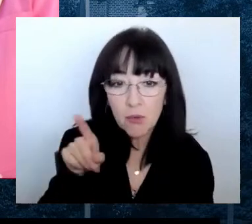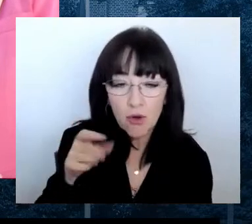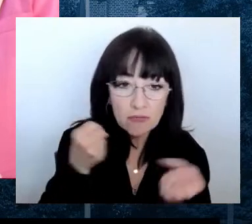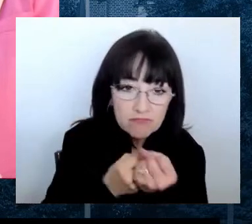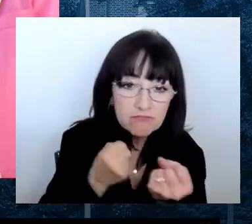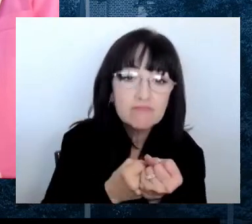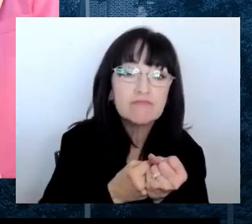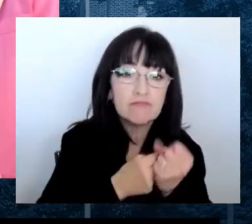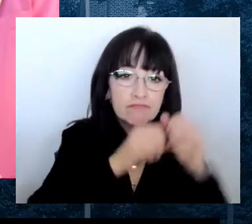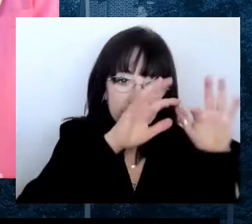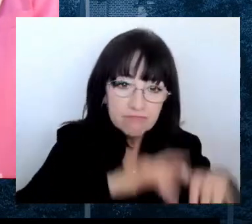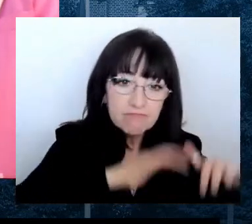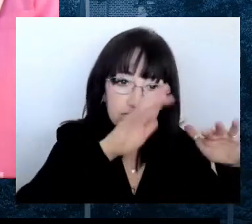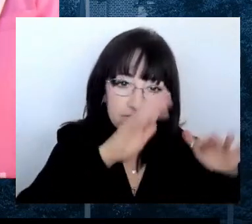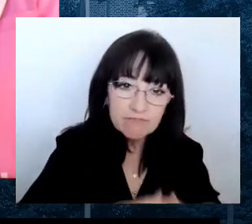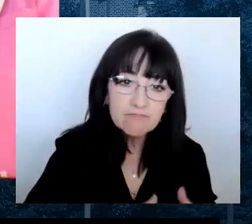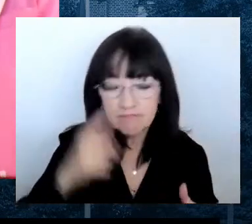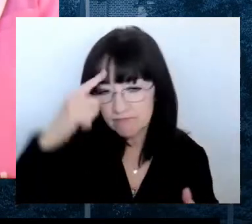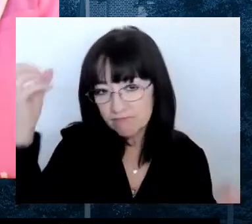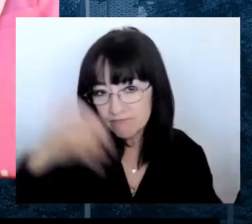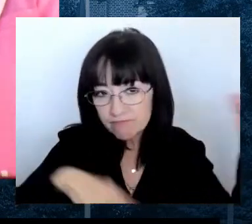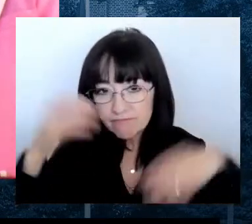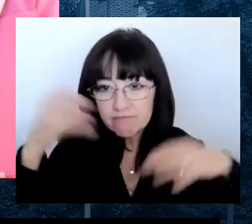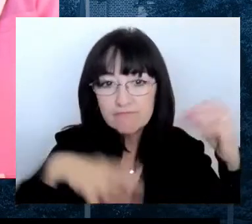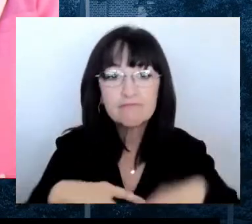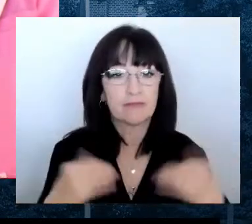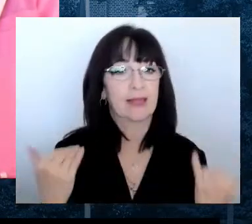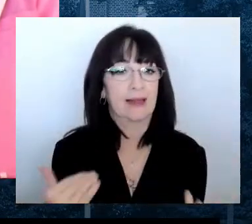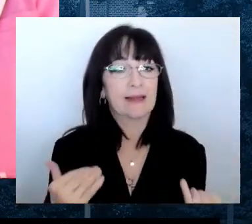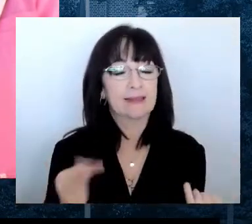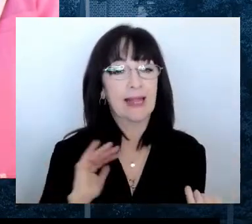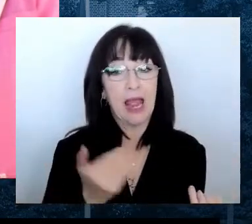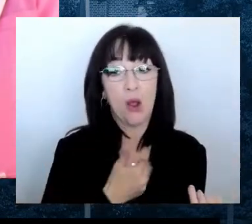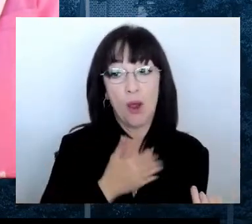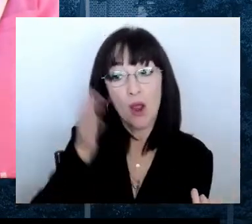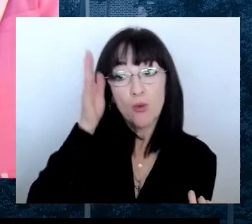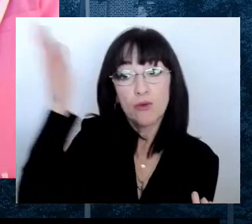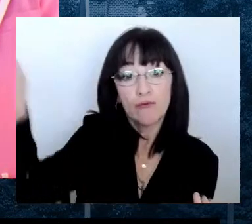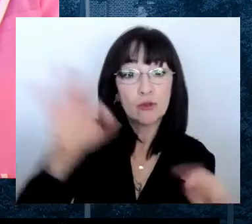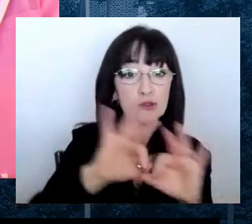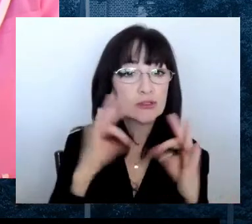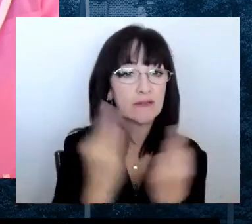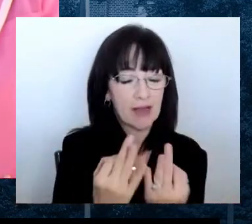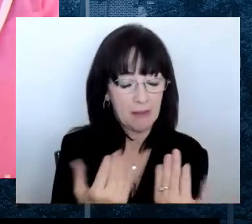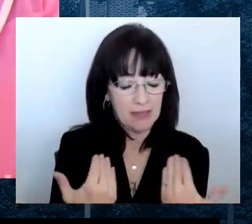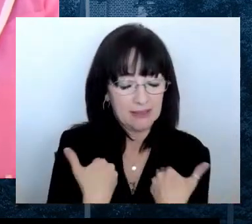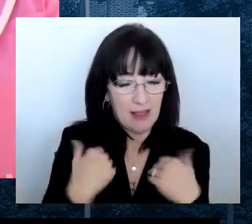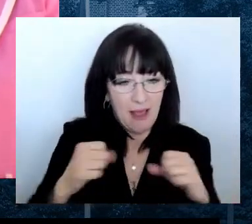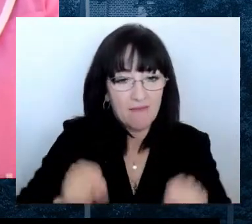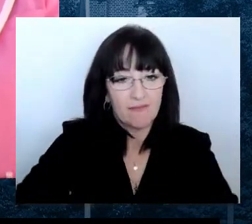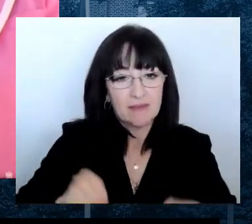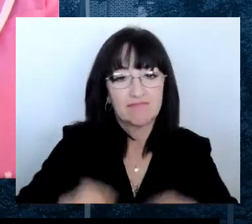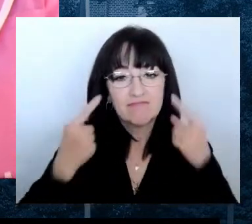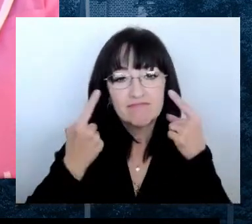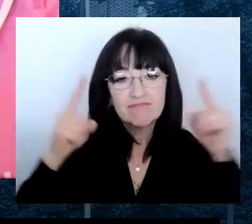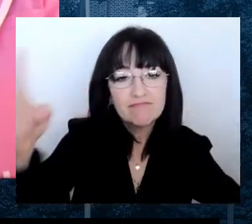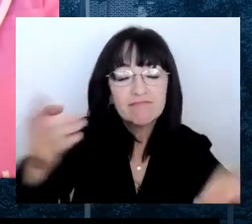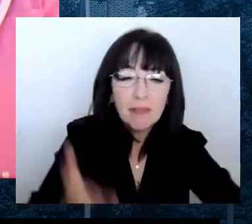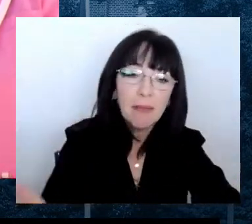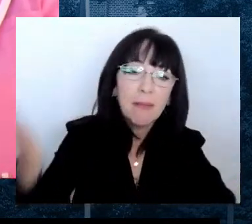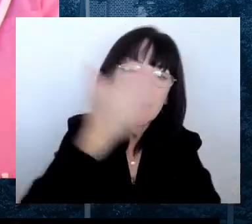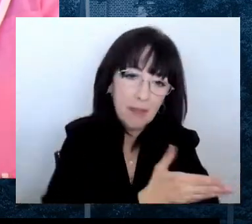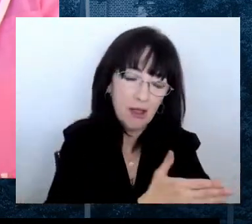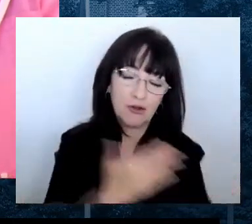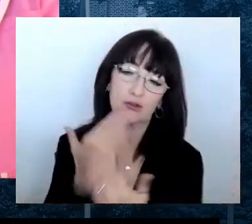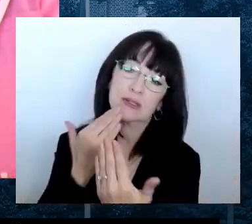are rising to build a new future for our families. Thank you again to the leaders and lawmakers behind me here today and in front of me